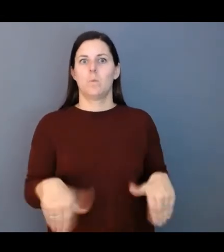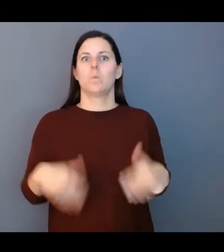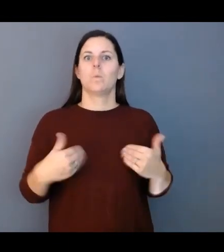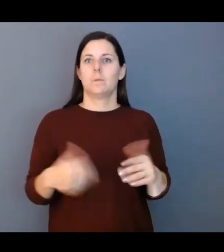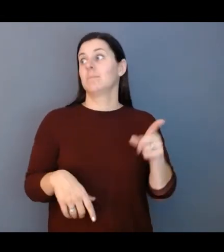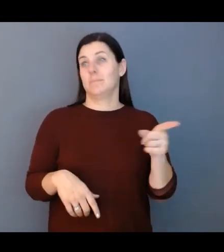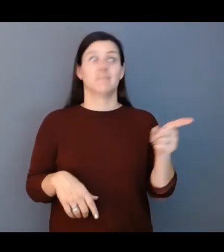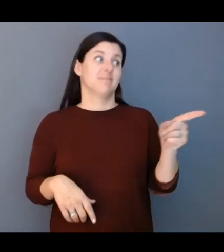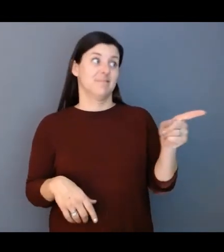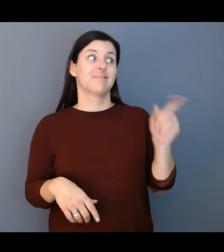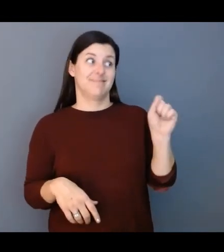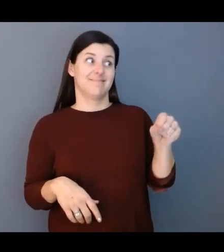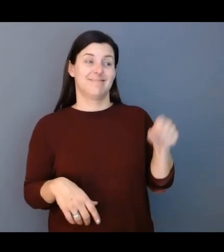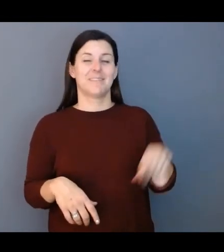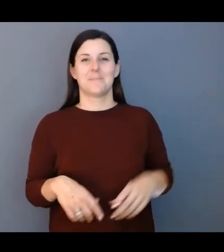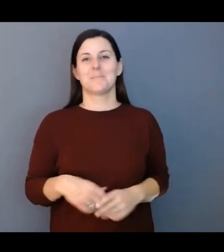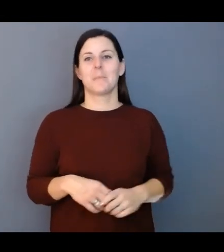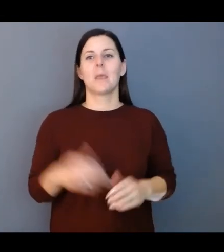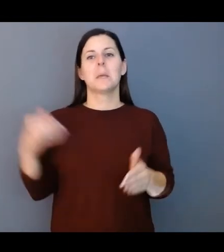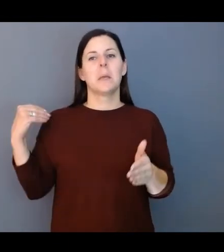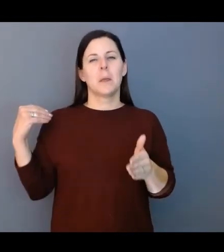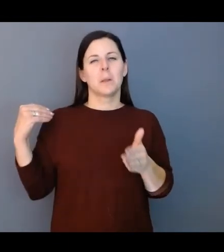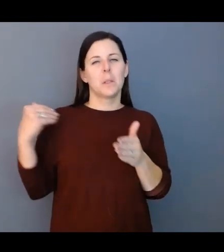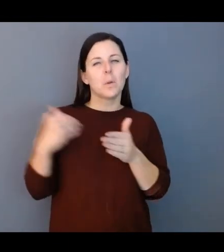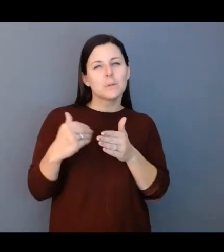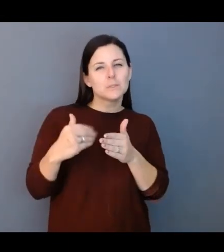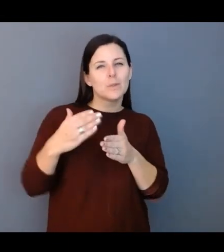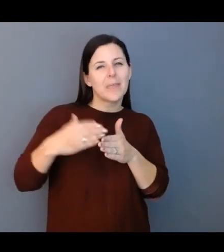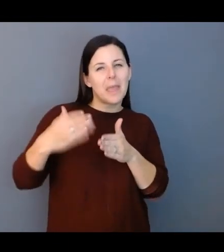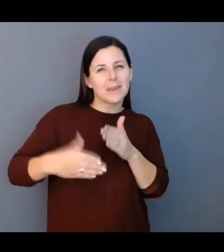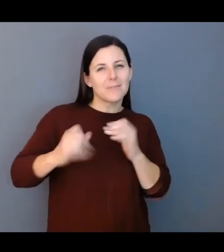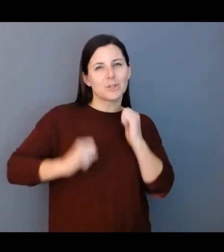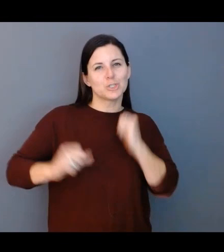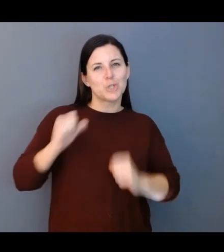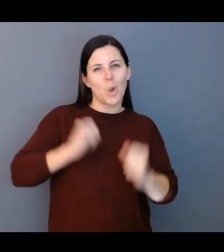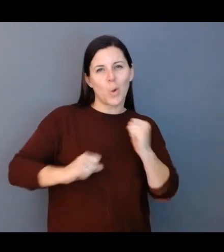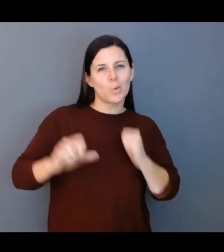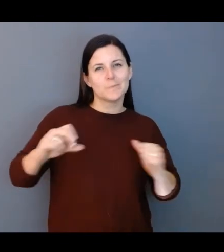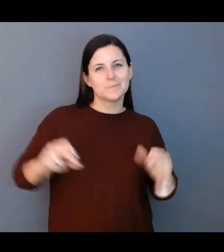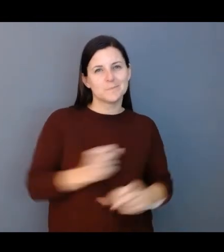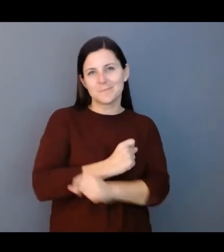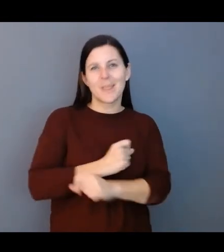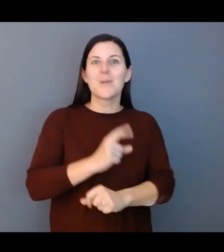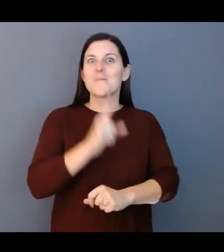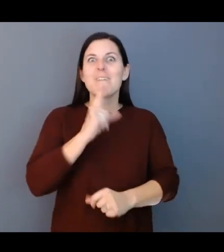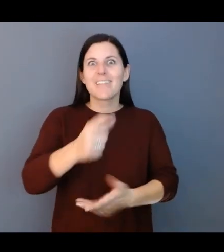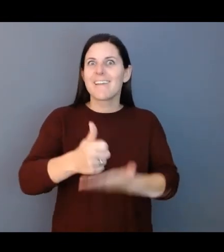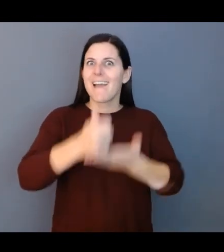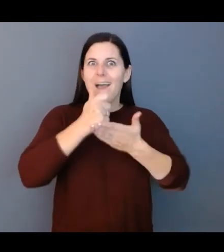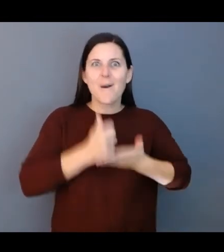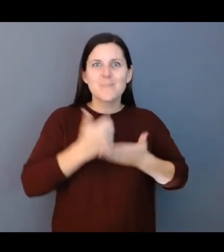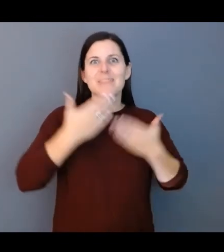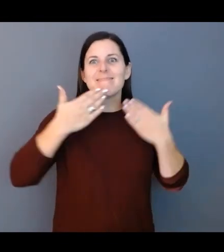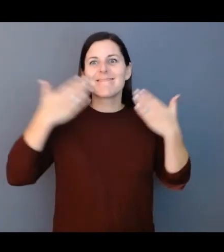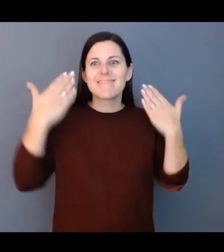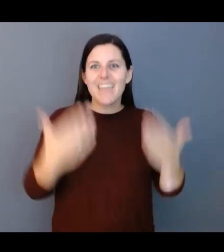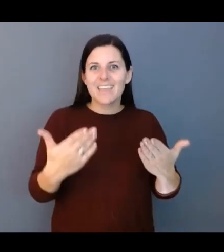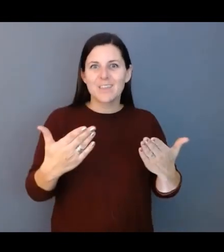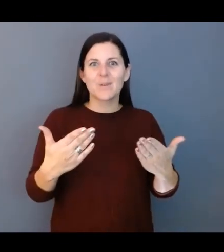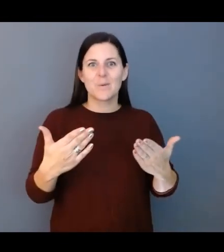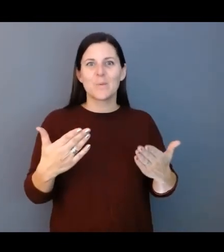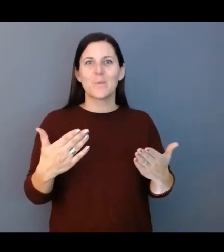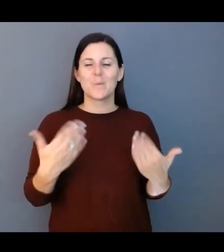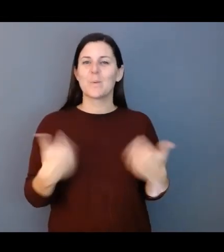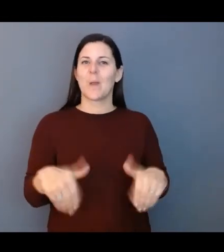individual going through. So Exactly. we're close to the end of the show here. So this was really helpful. Thank